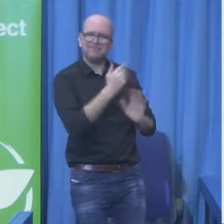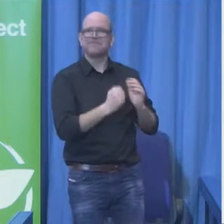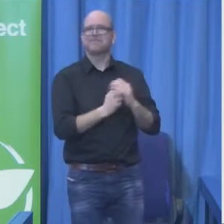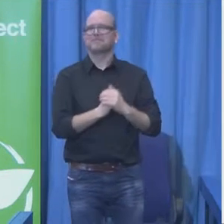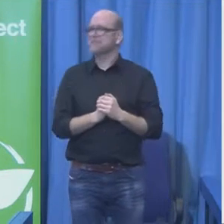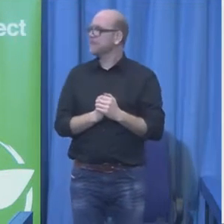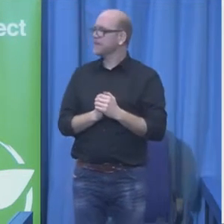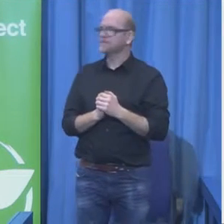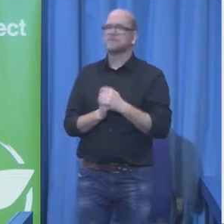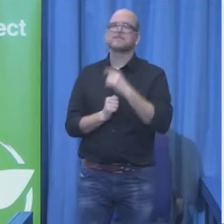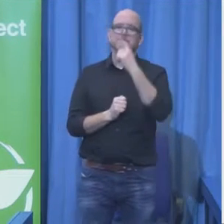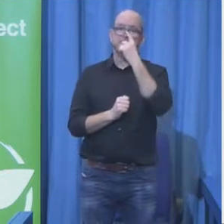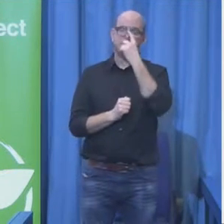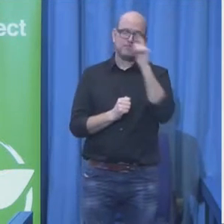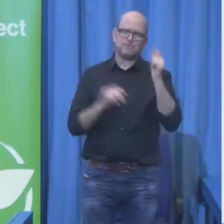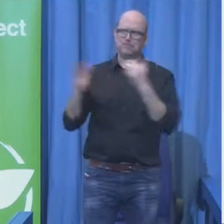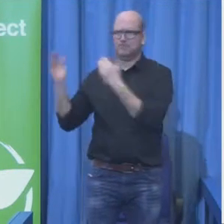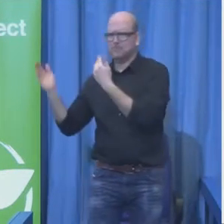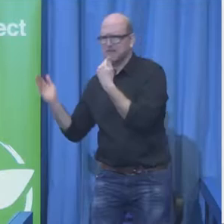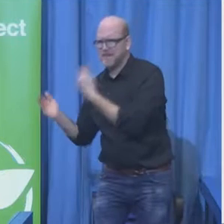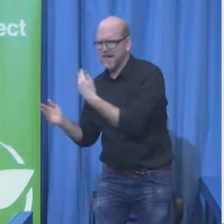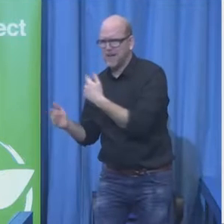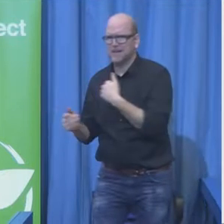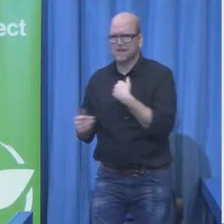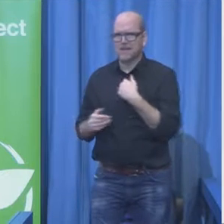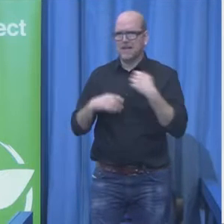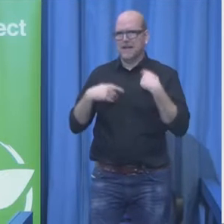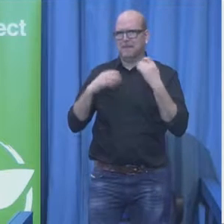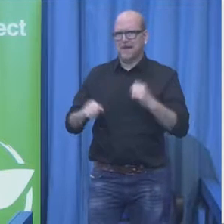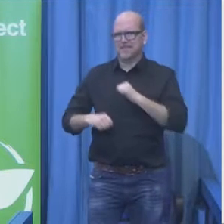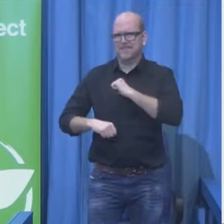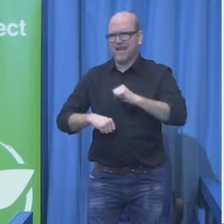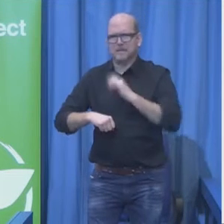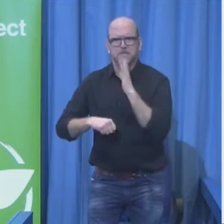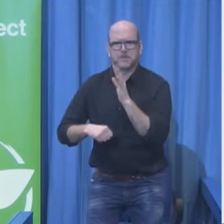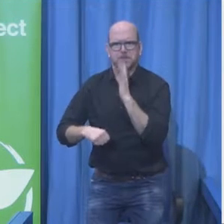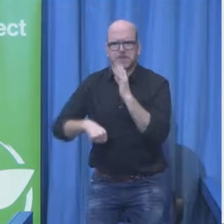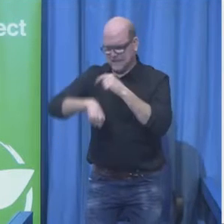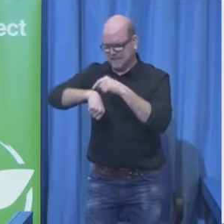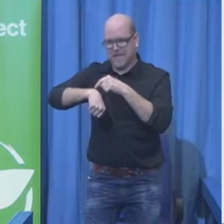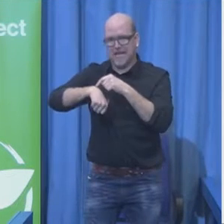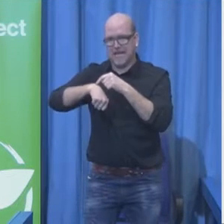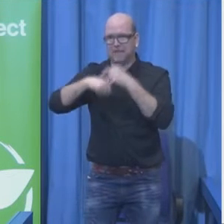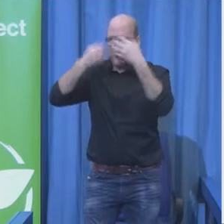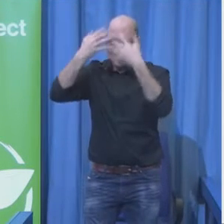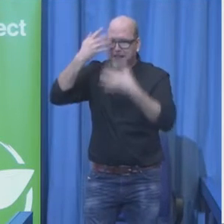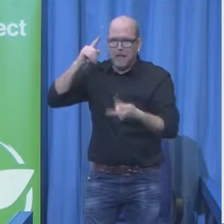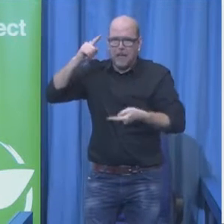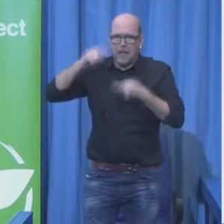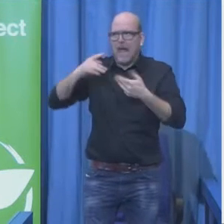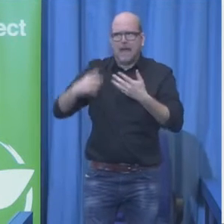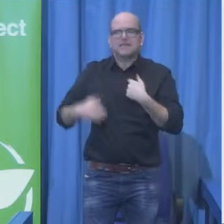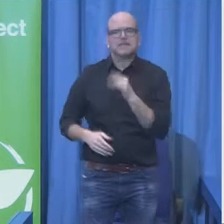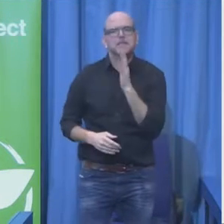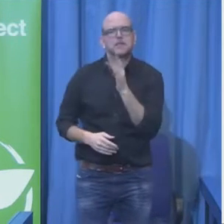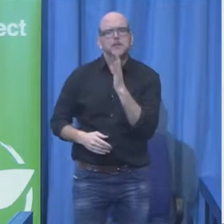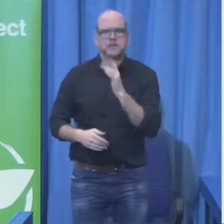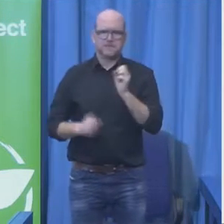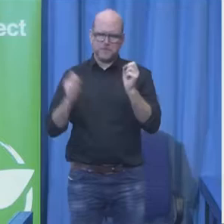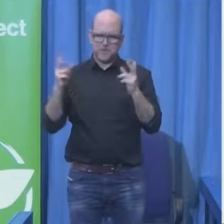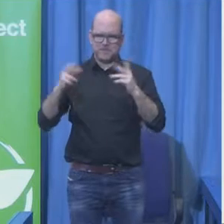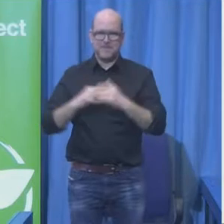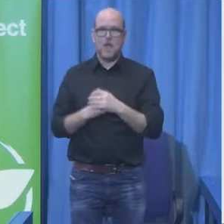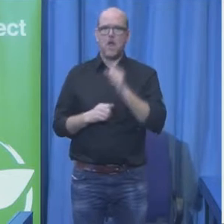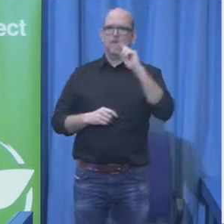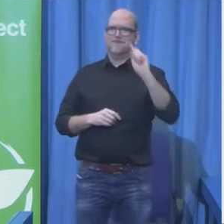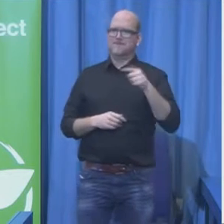many, many points that I'd like to make. First of all, I'd like to, on behalf of my delegation, say how pleased and happy we are to be back